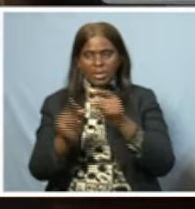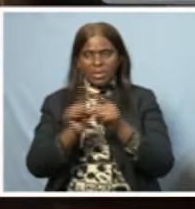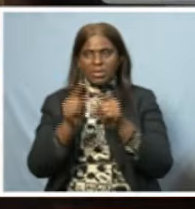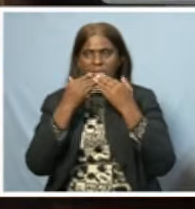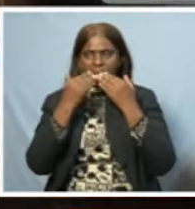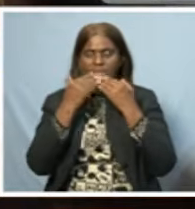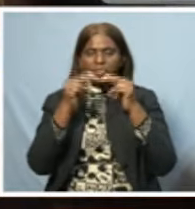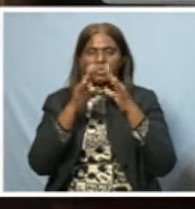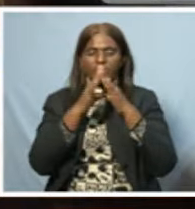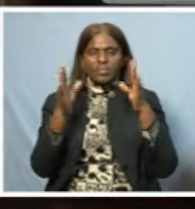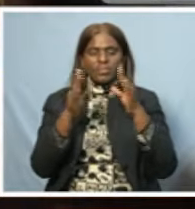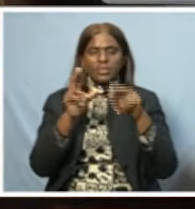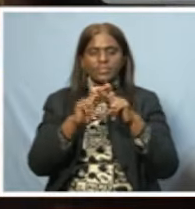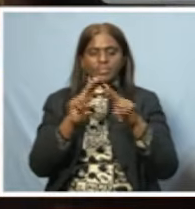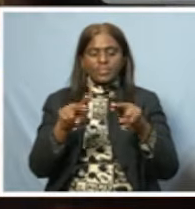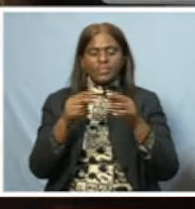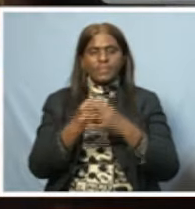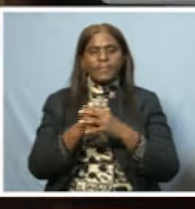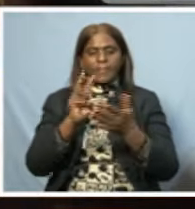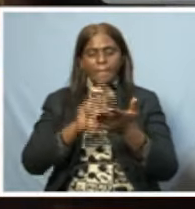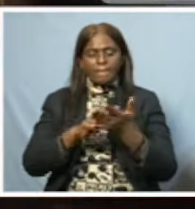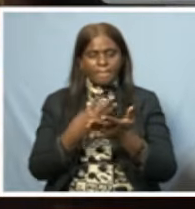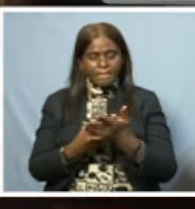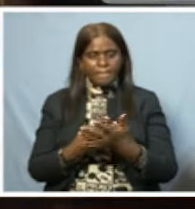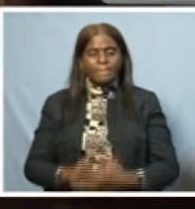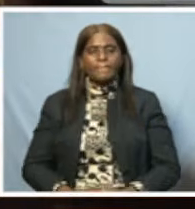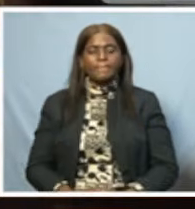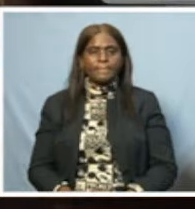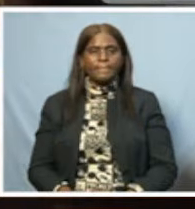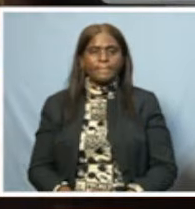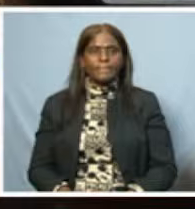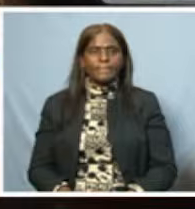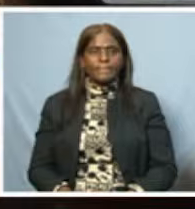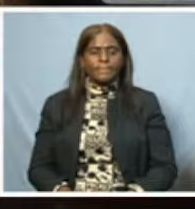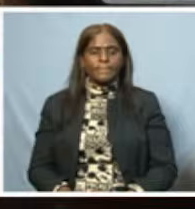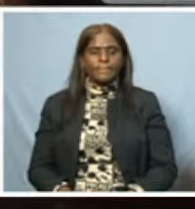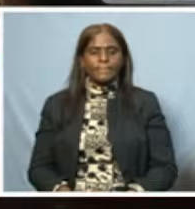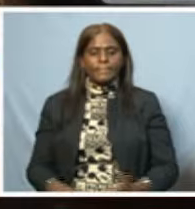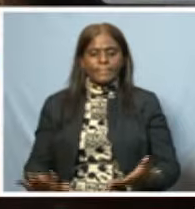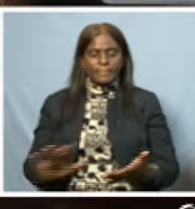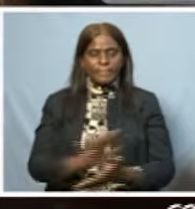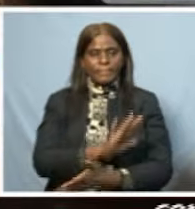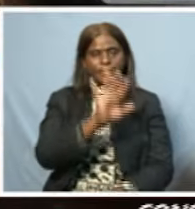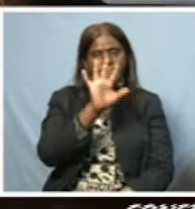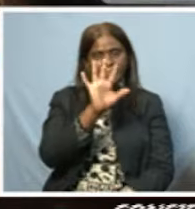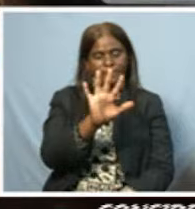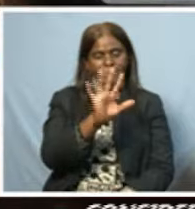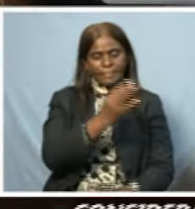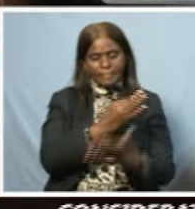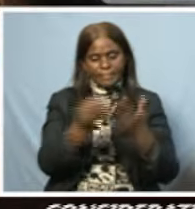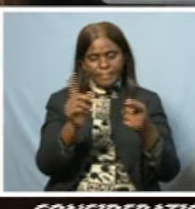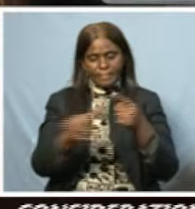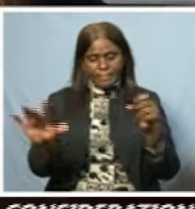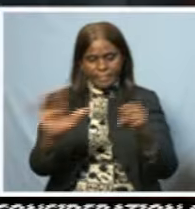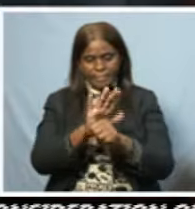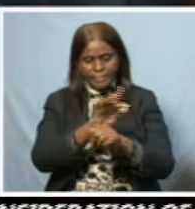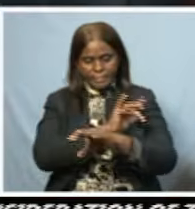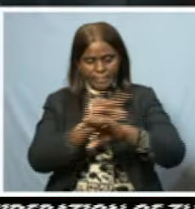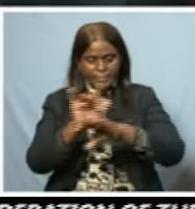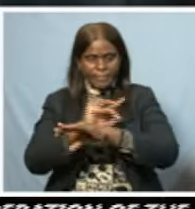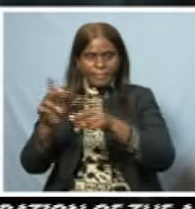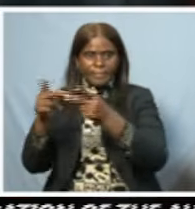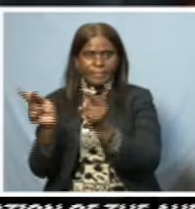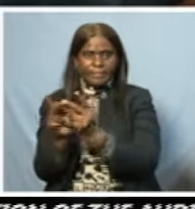very much, Chair. Witness, page 5, failure to fill vacant